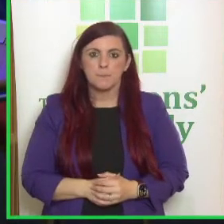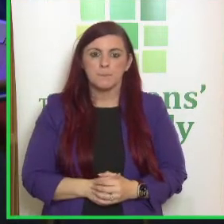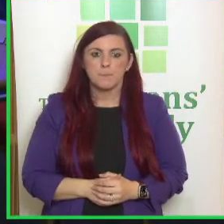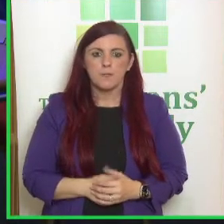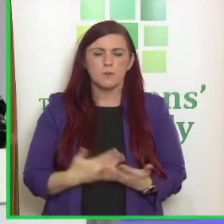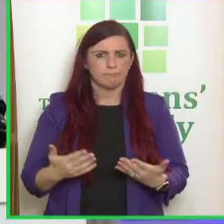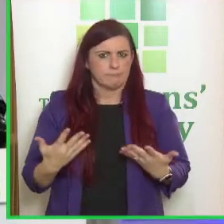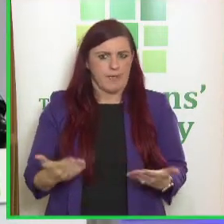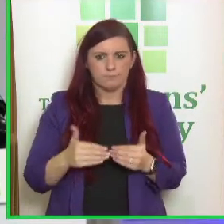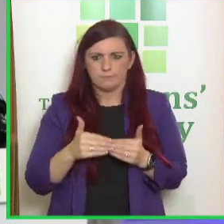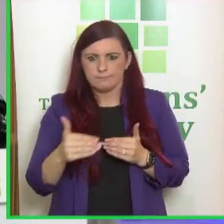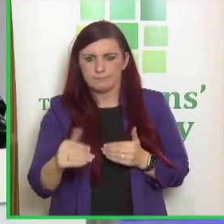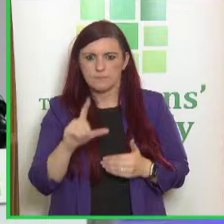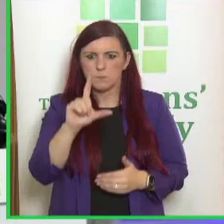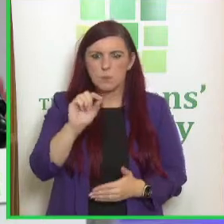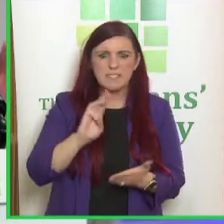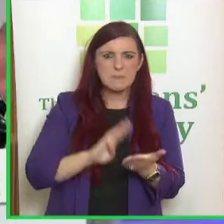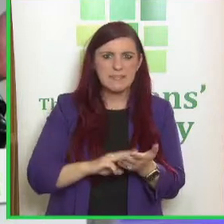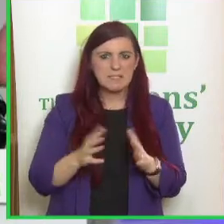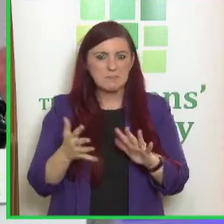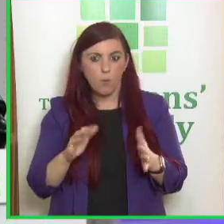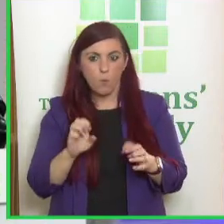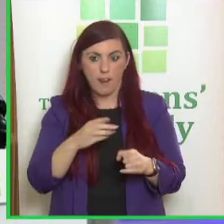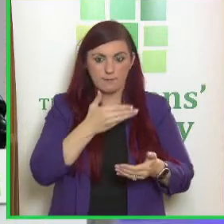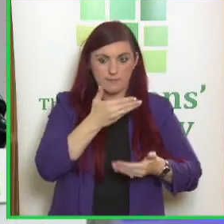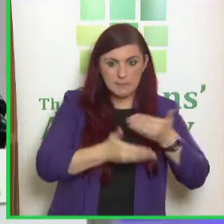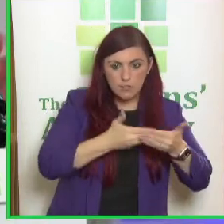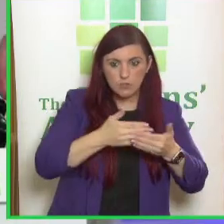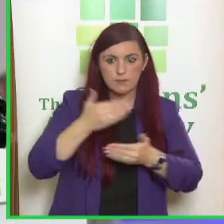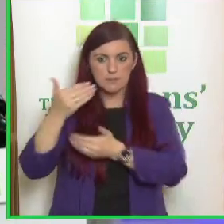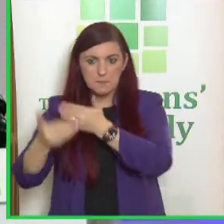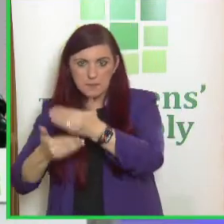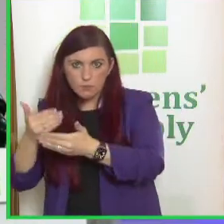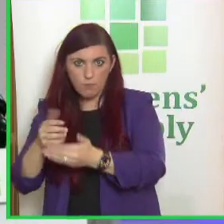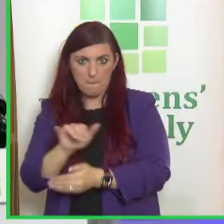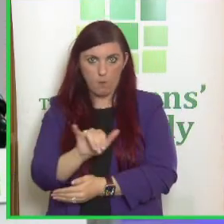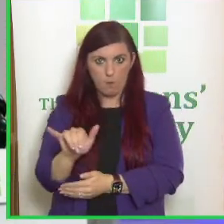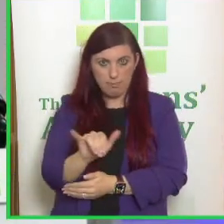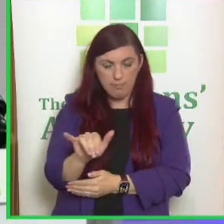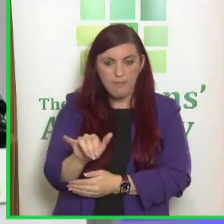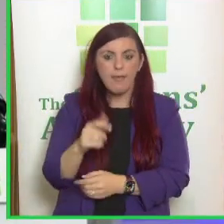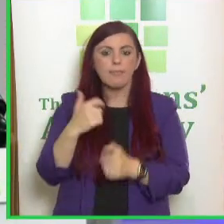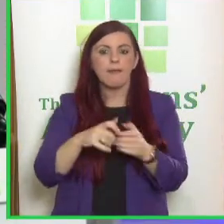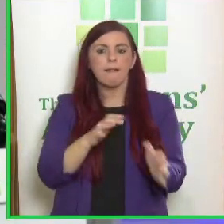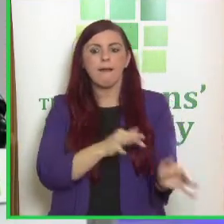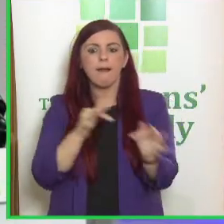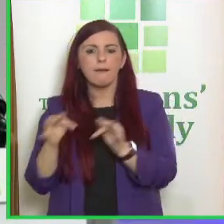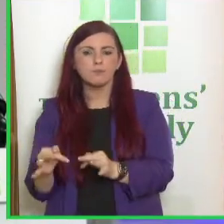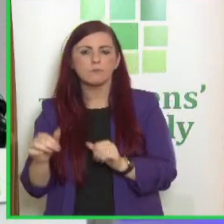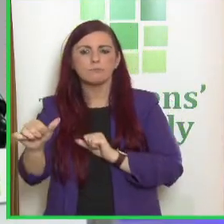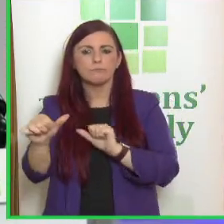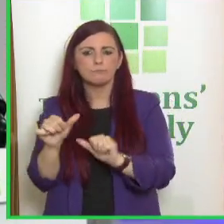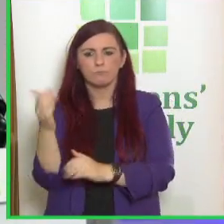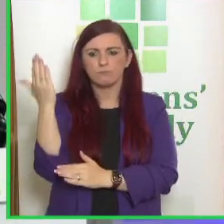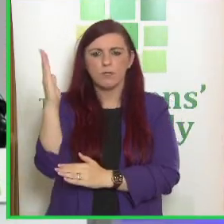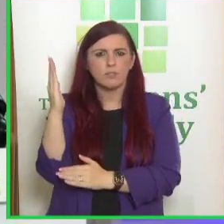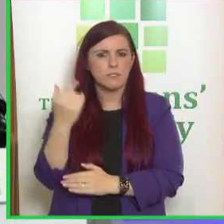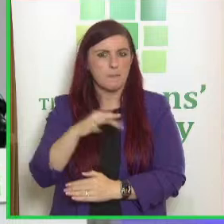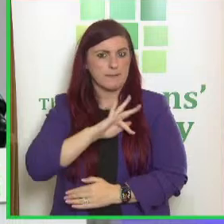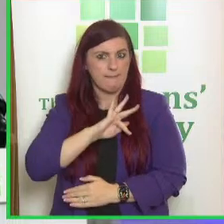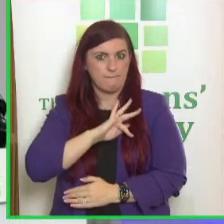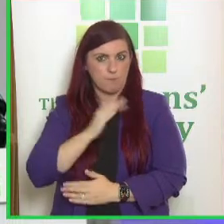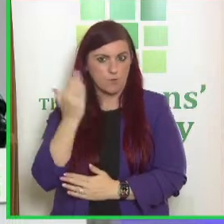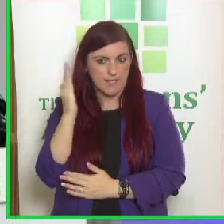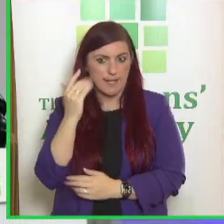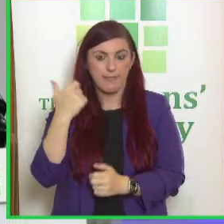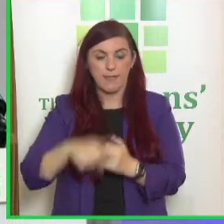we'll be doing over the next 20 minutes is having speeches from both the Chairman and the Minister, followed by a short presentation by myself, and then